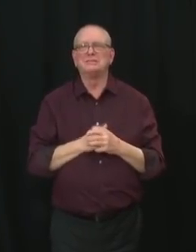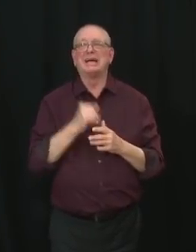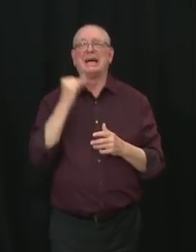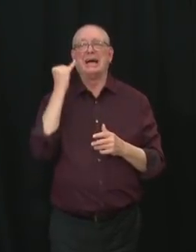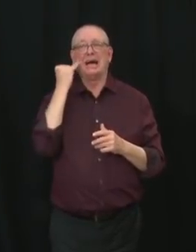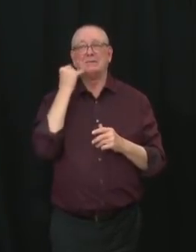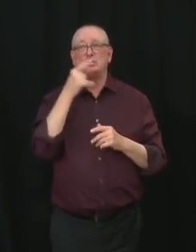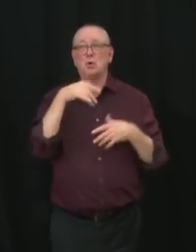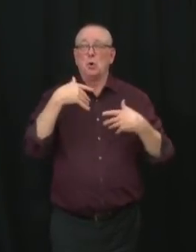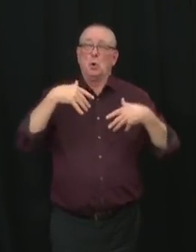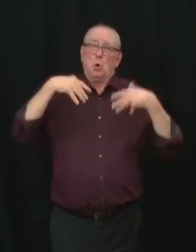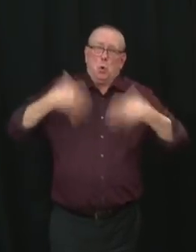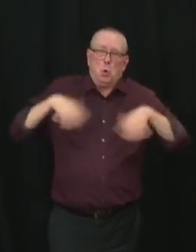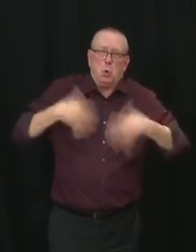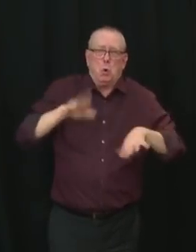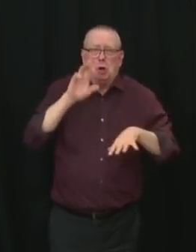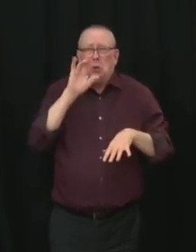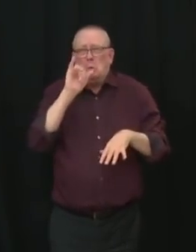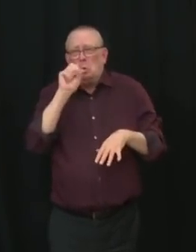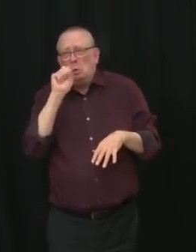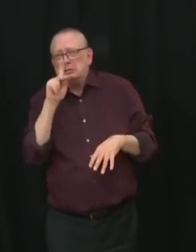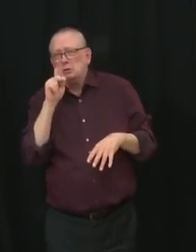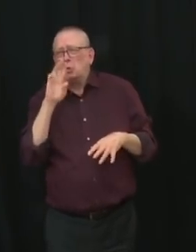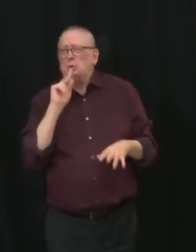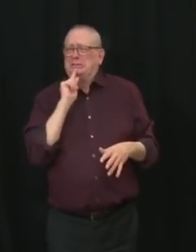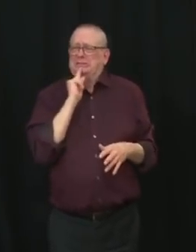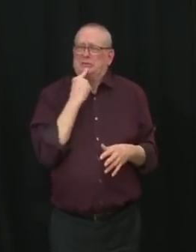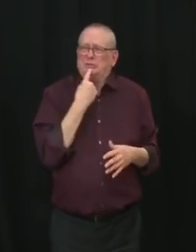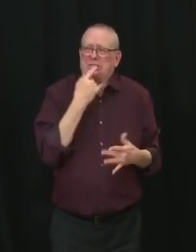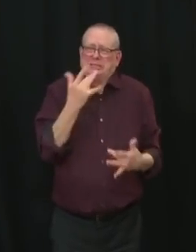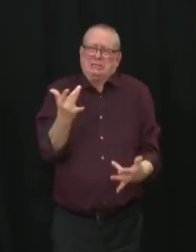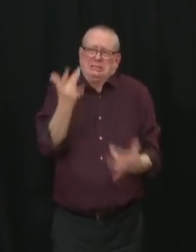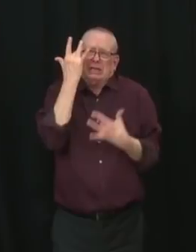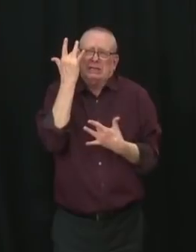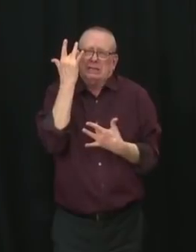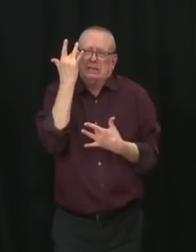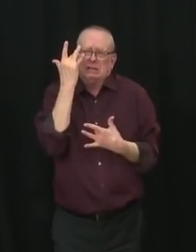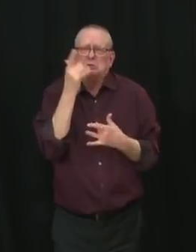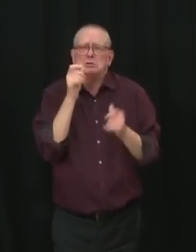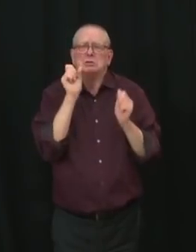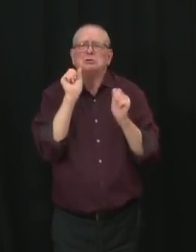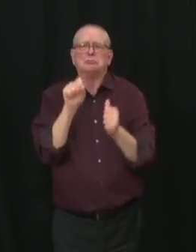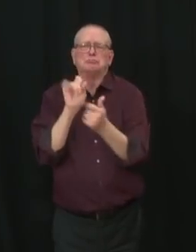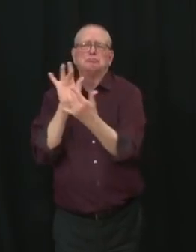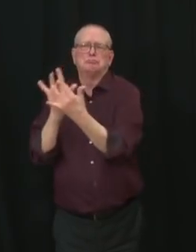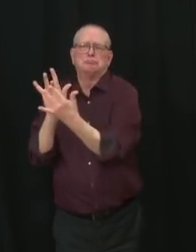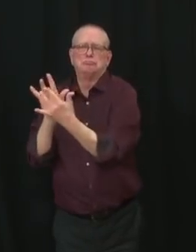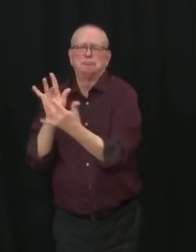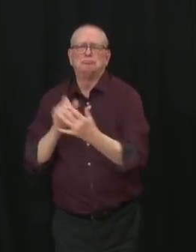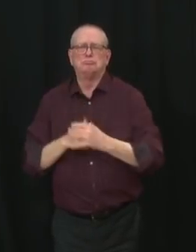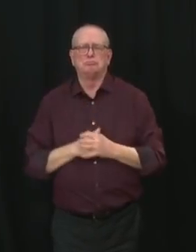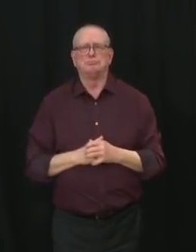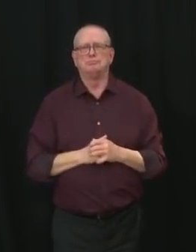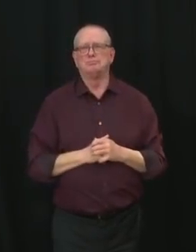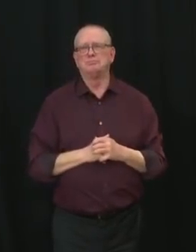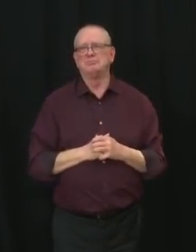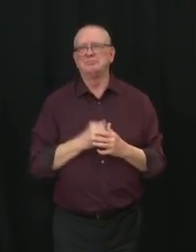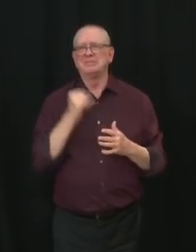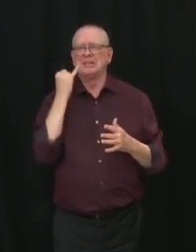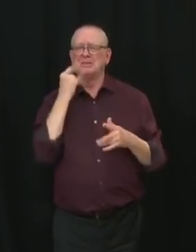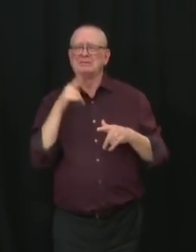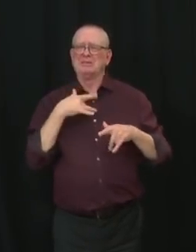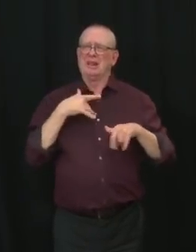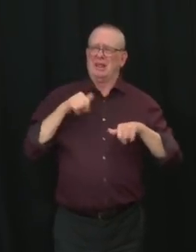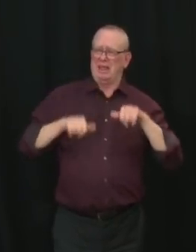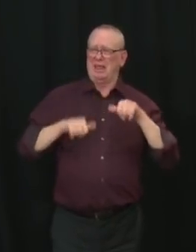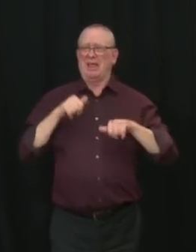symptoms. If you're not sure what level of risk you're at, the Alberta Medical Association has a reference document on their website that can help